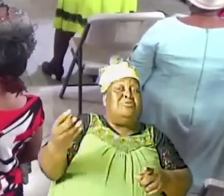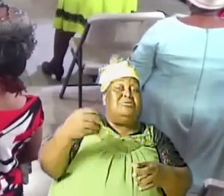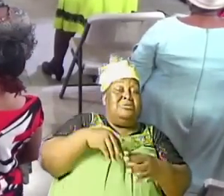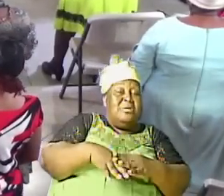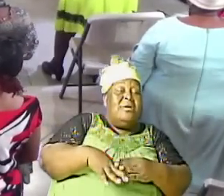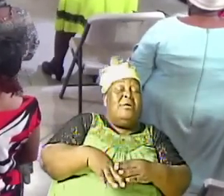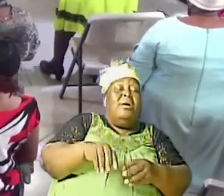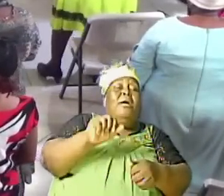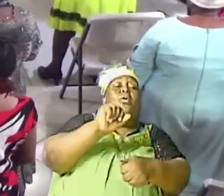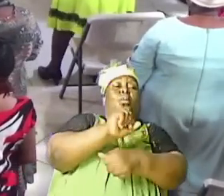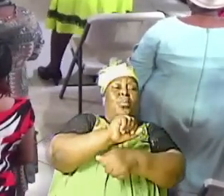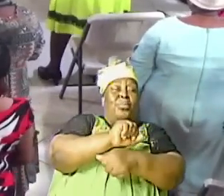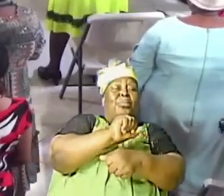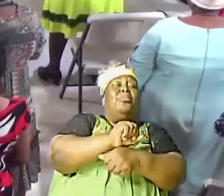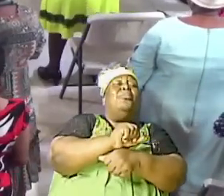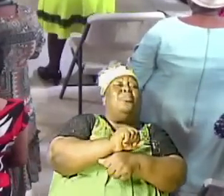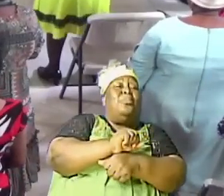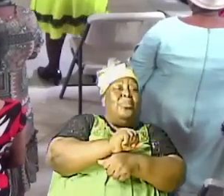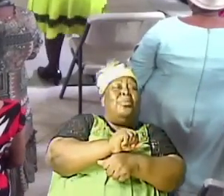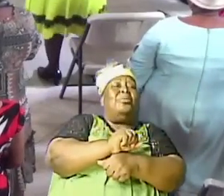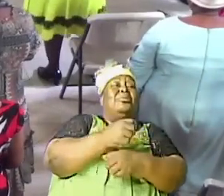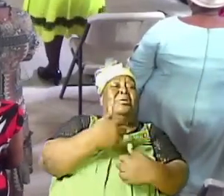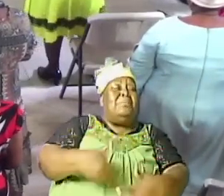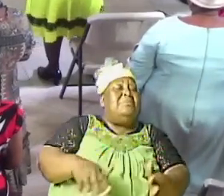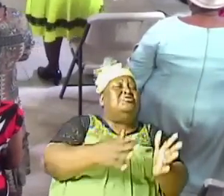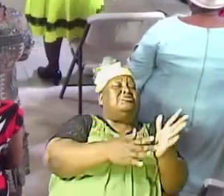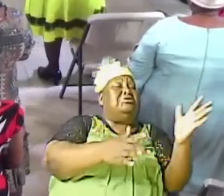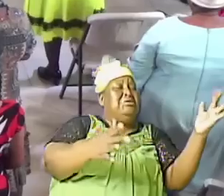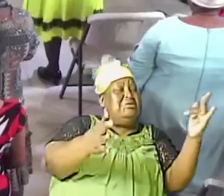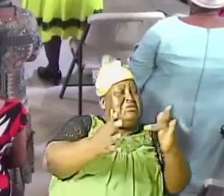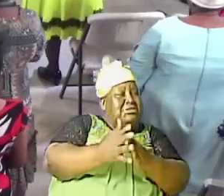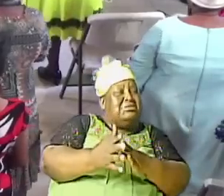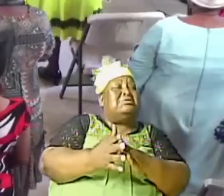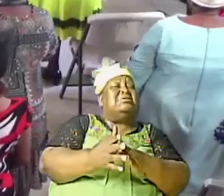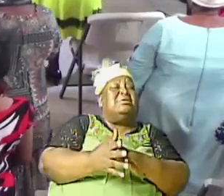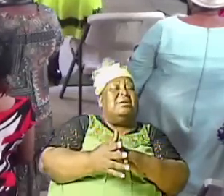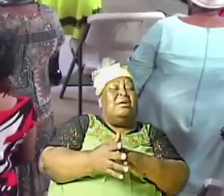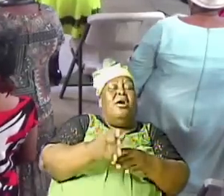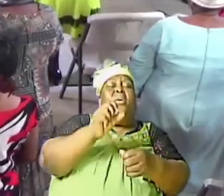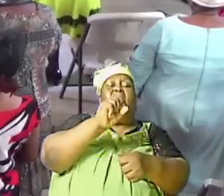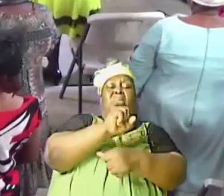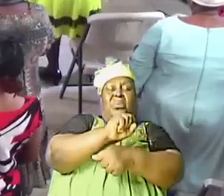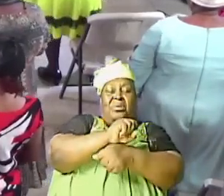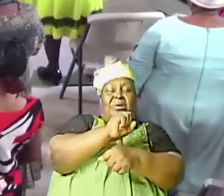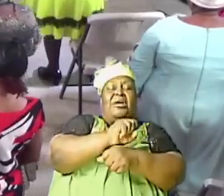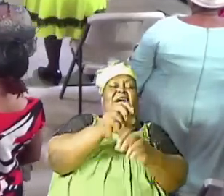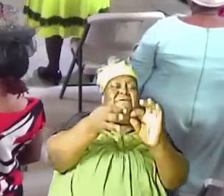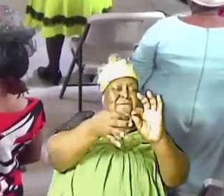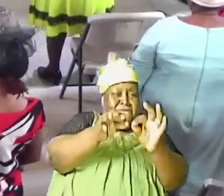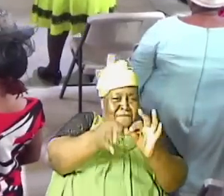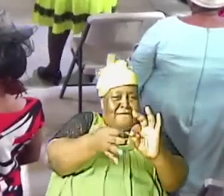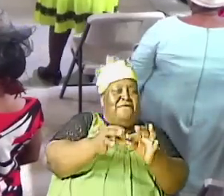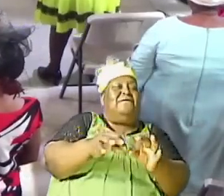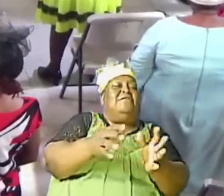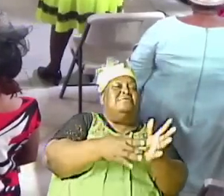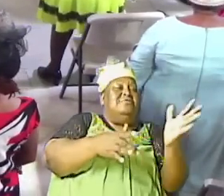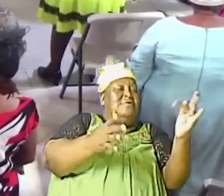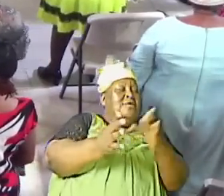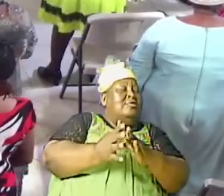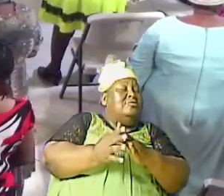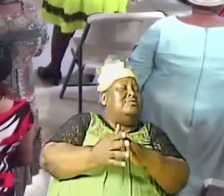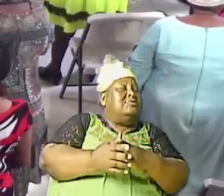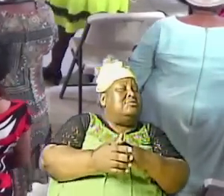on it, Jesus. And I said, God, I'm going to share this. I said, work on it, Jesus. So saints of God,